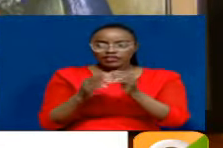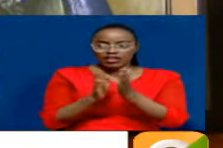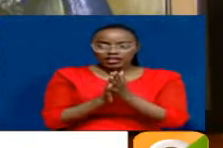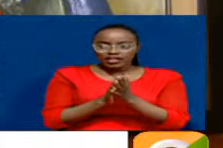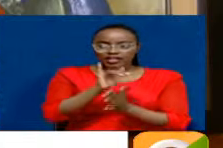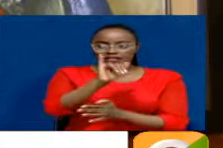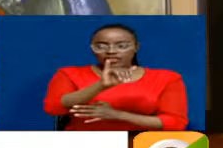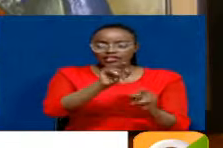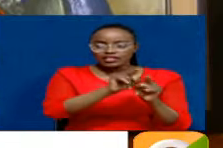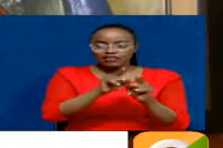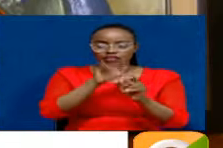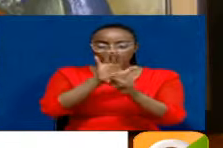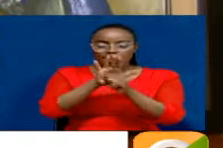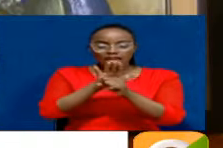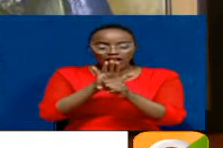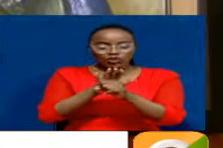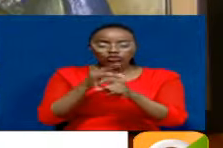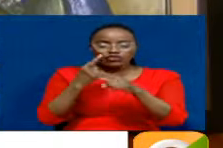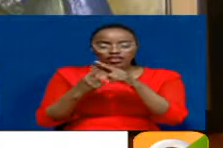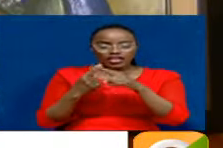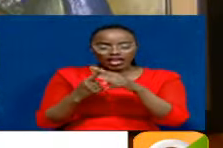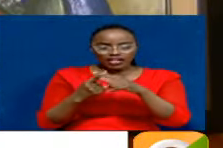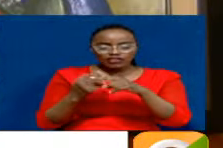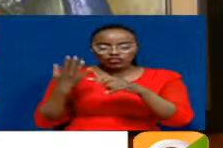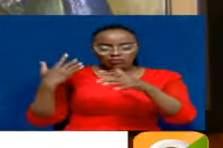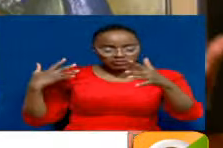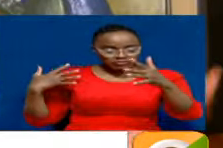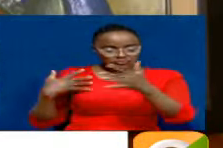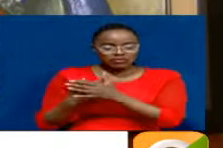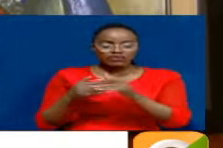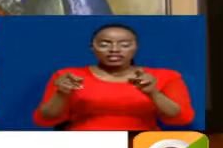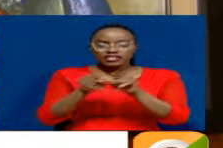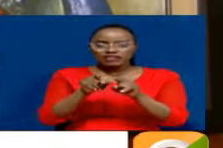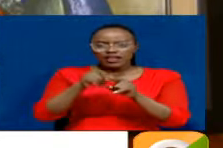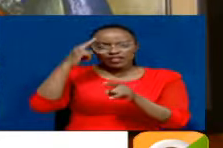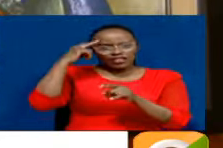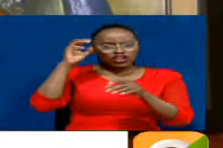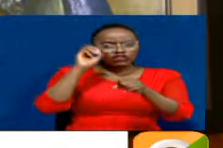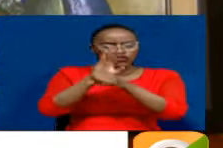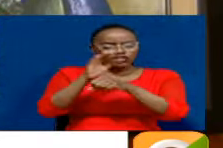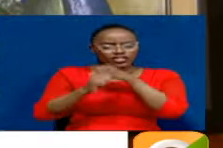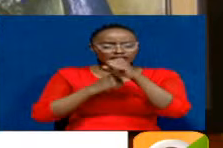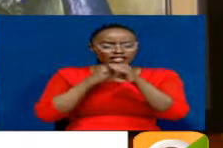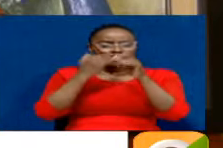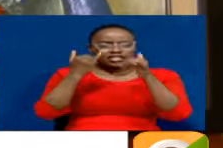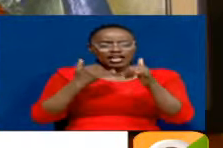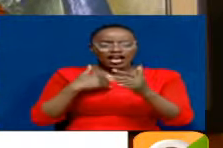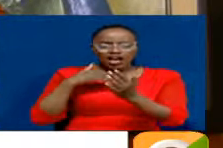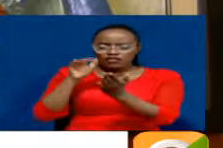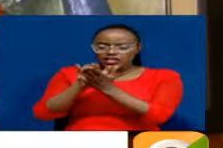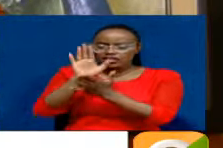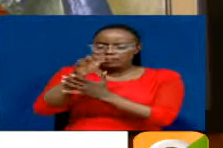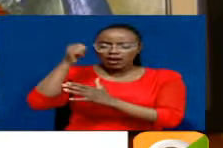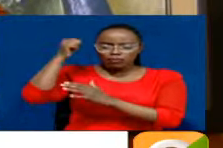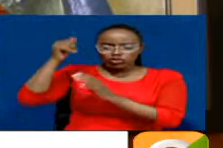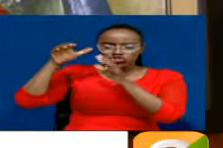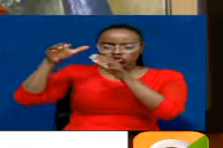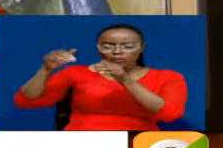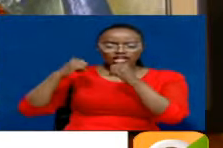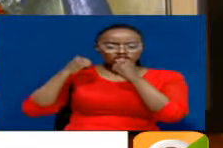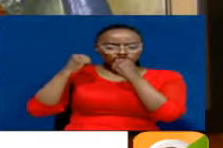that's, you know, many years ago now, coming to I think 14 years, he has retained his party very